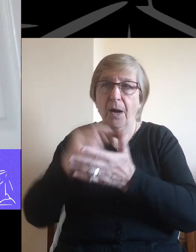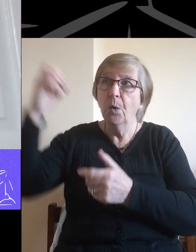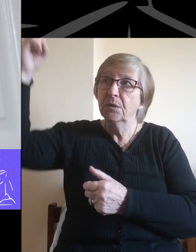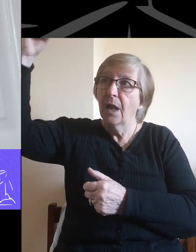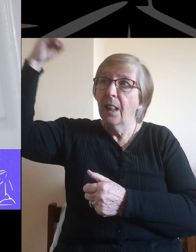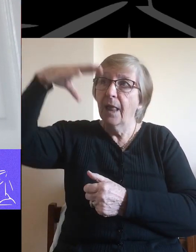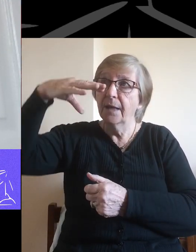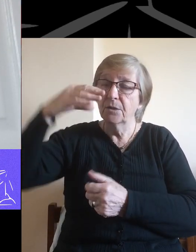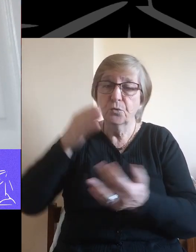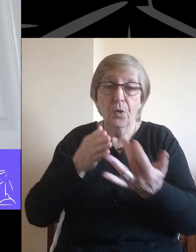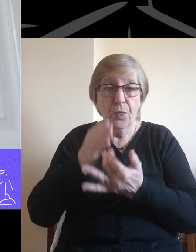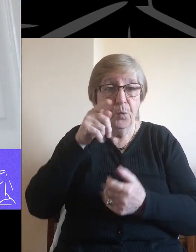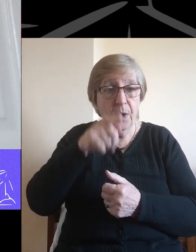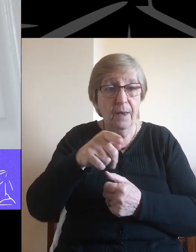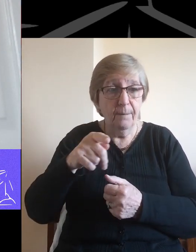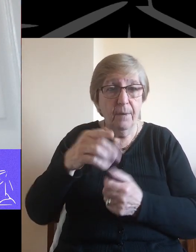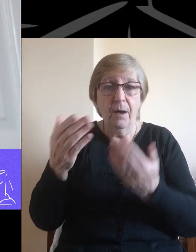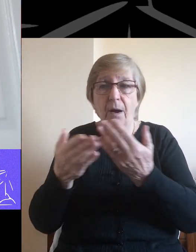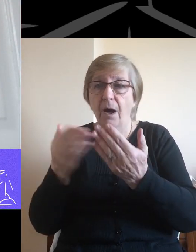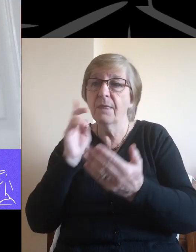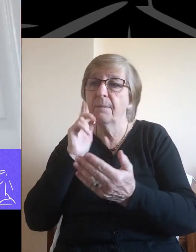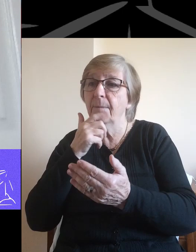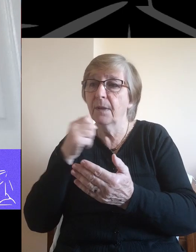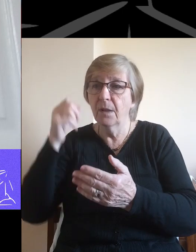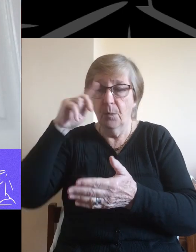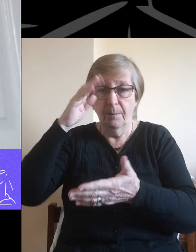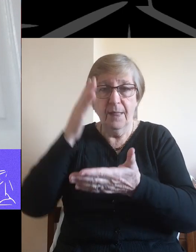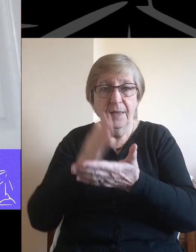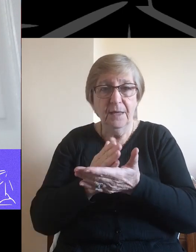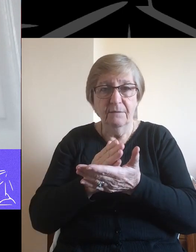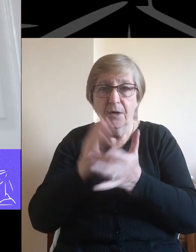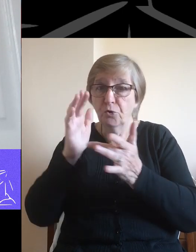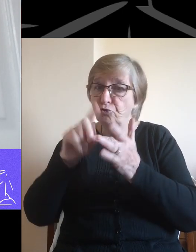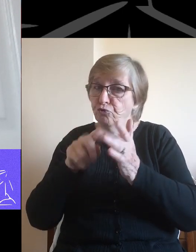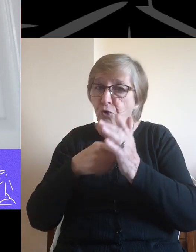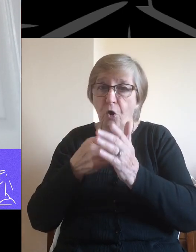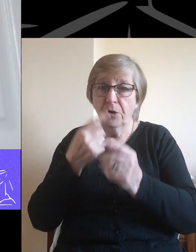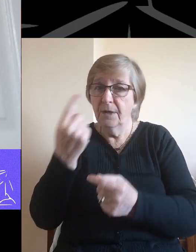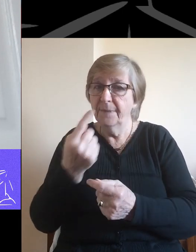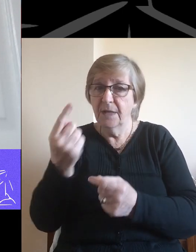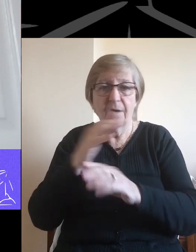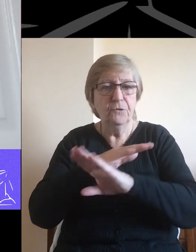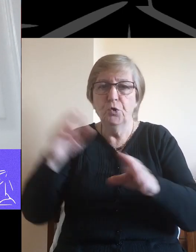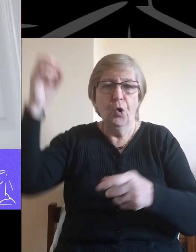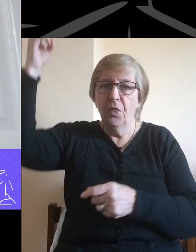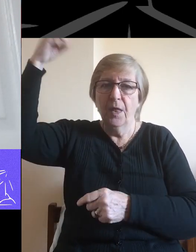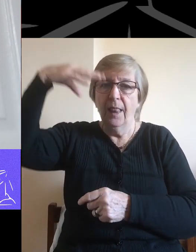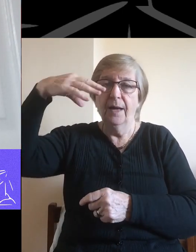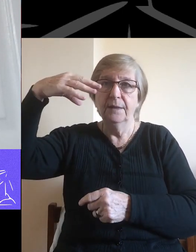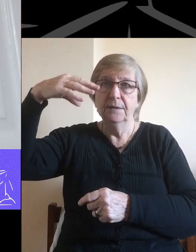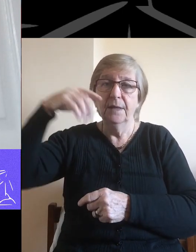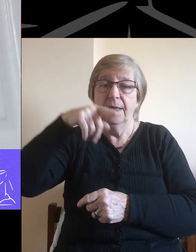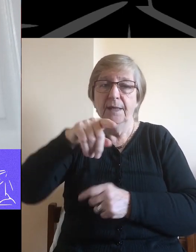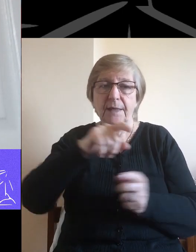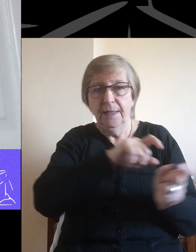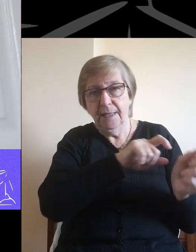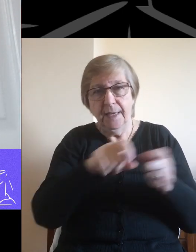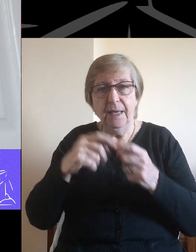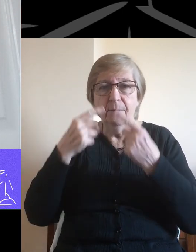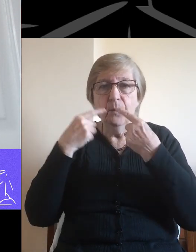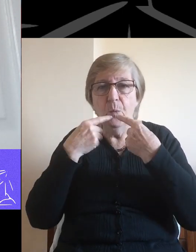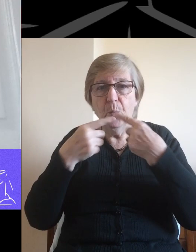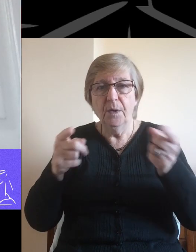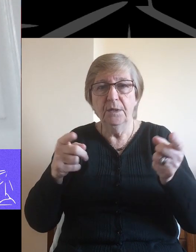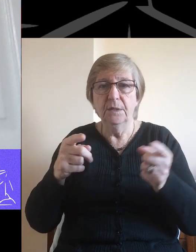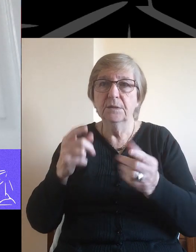light, so that through him all might believe. He himself was not the light. He came